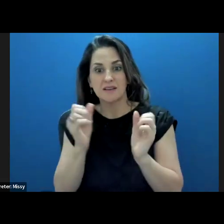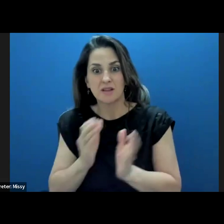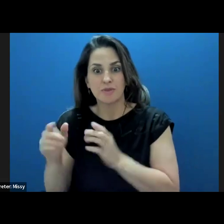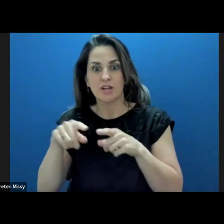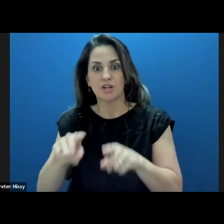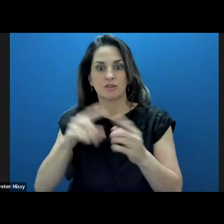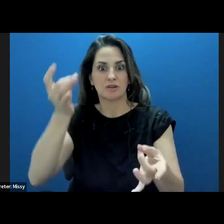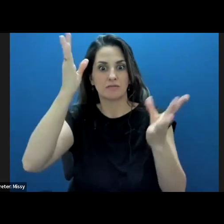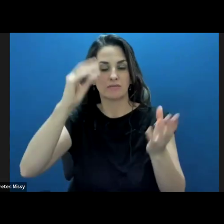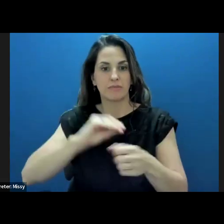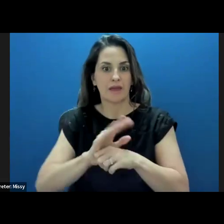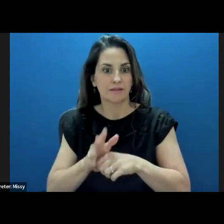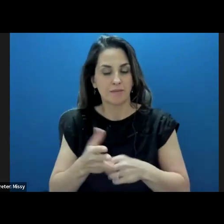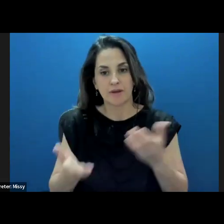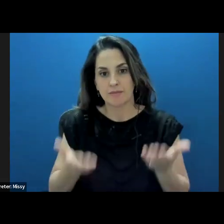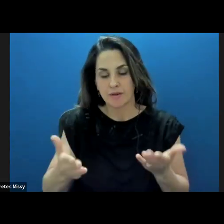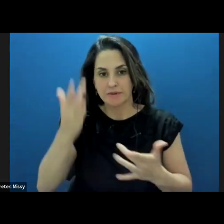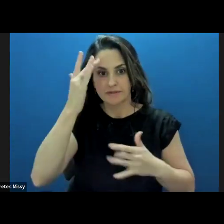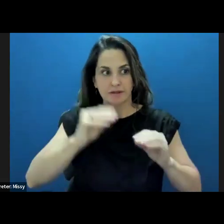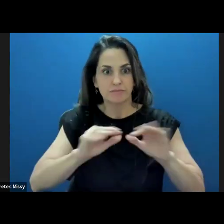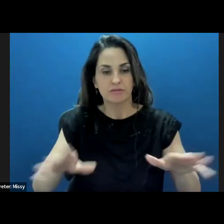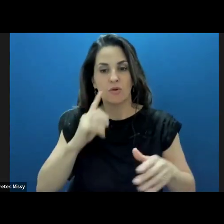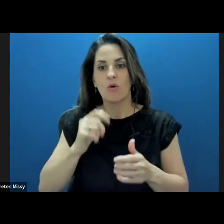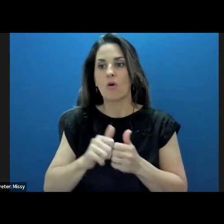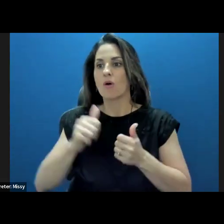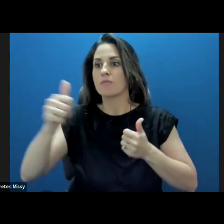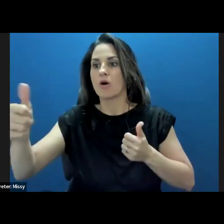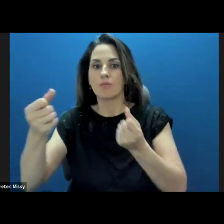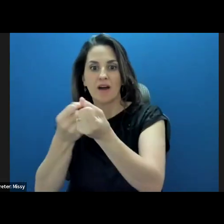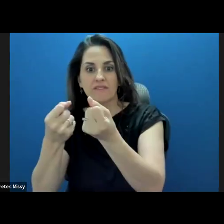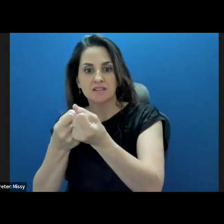a pandemic, mobile and remote advocacy,